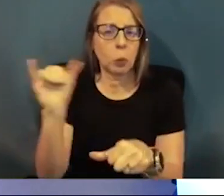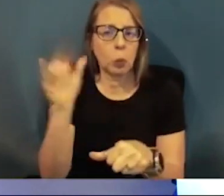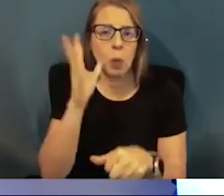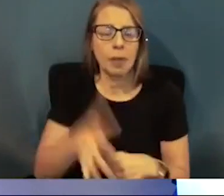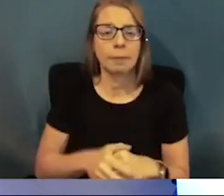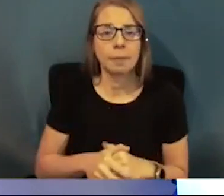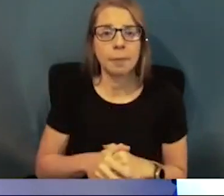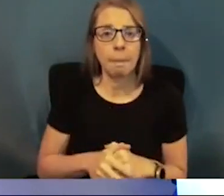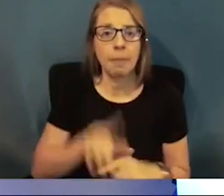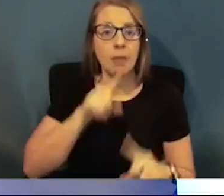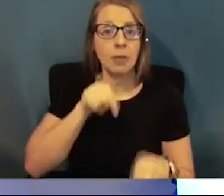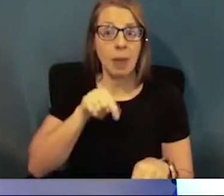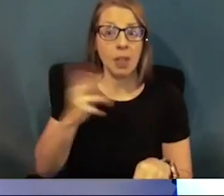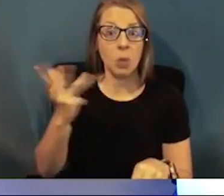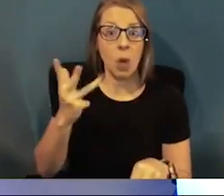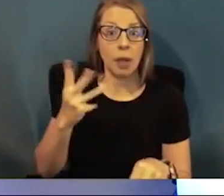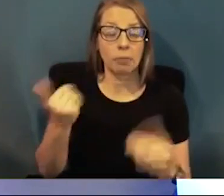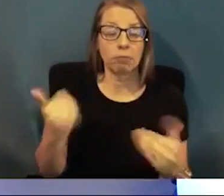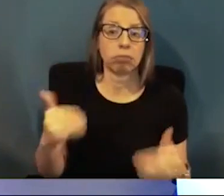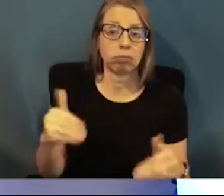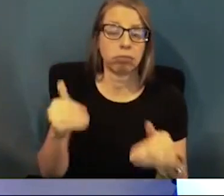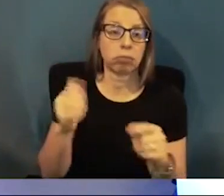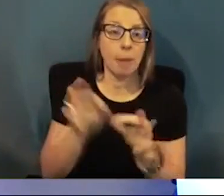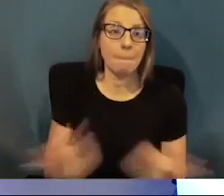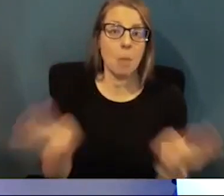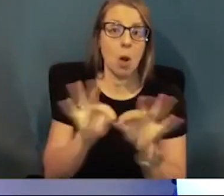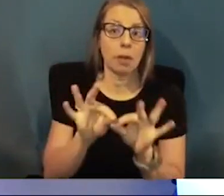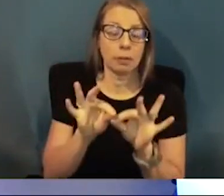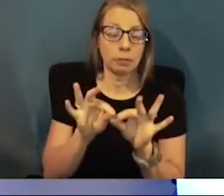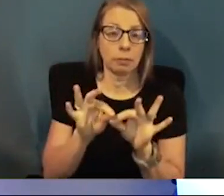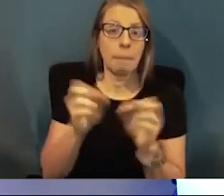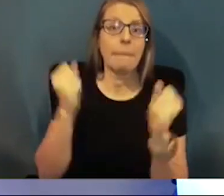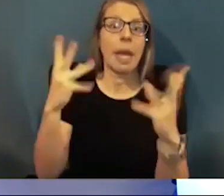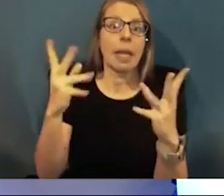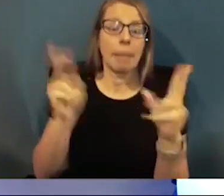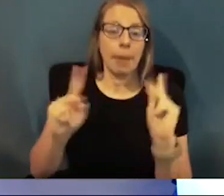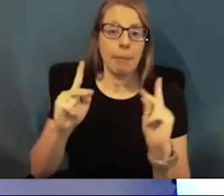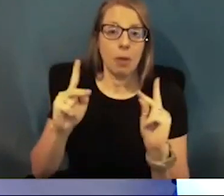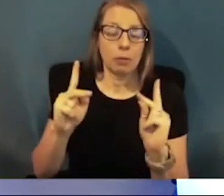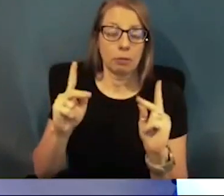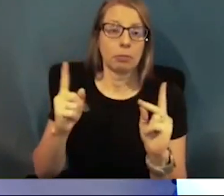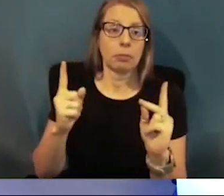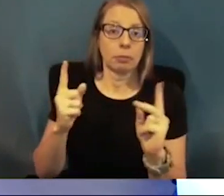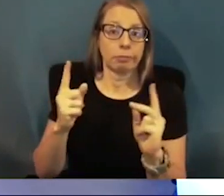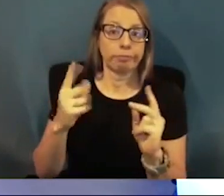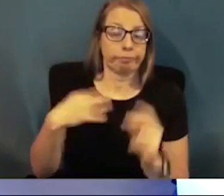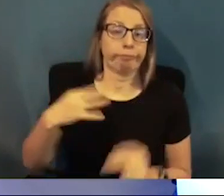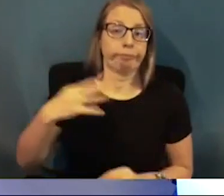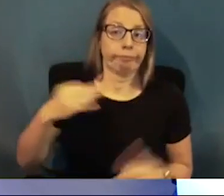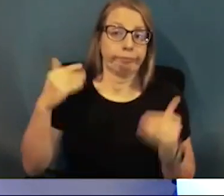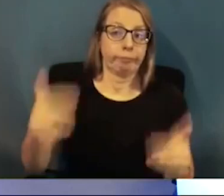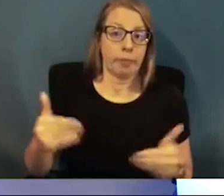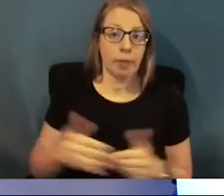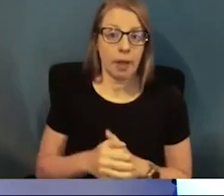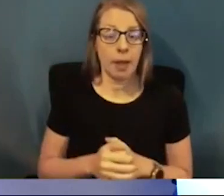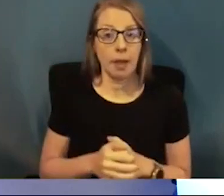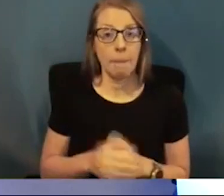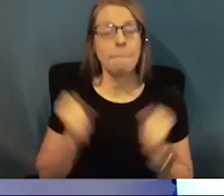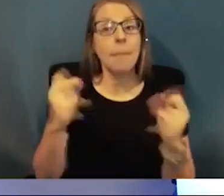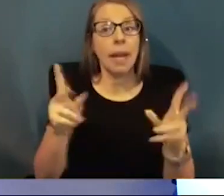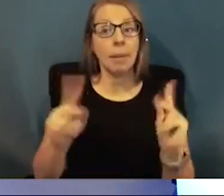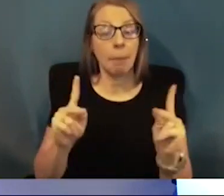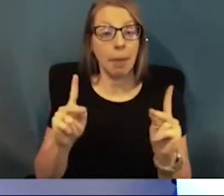it's clear it was huge. And there were a lot of people, I think, during COVID asking themselves, how can I help? You felt